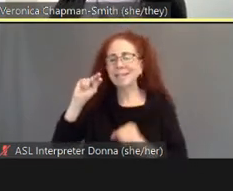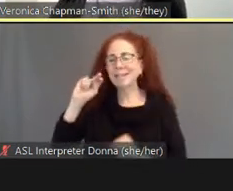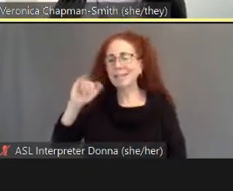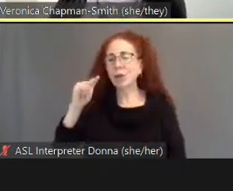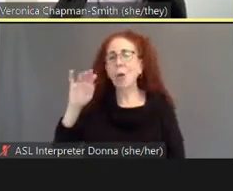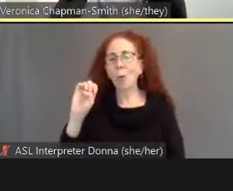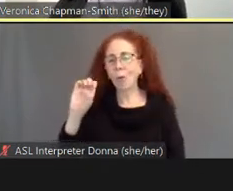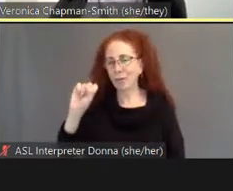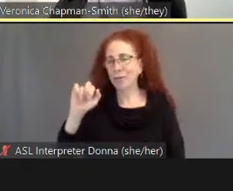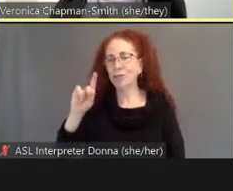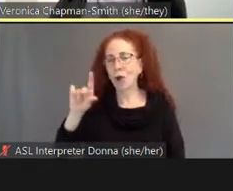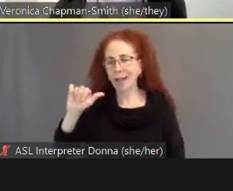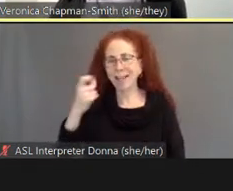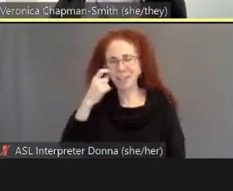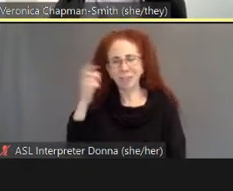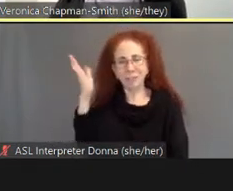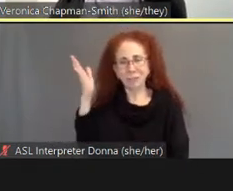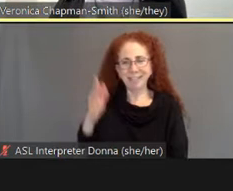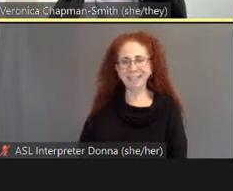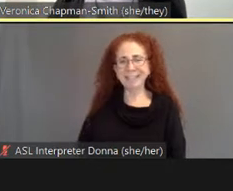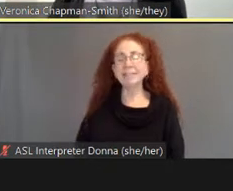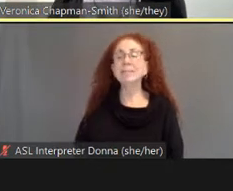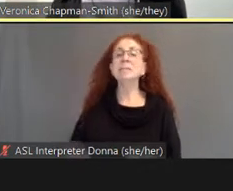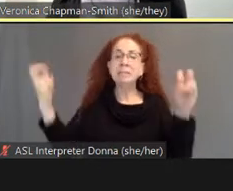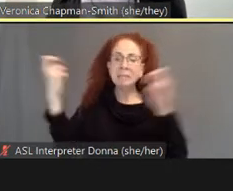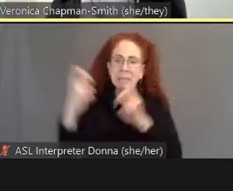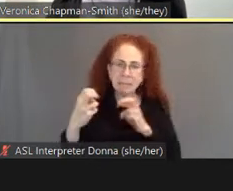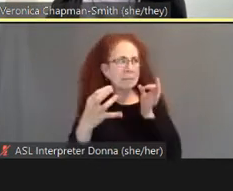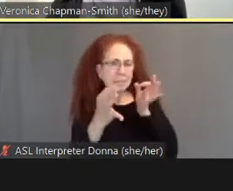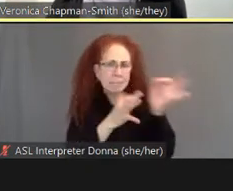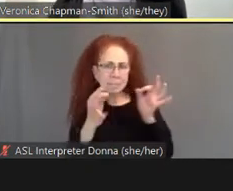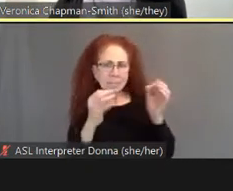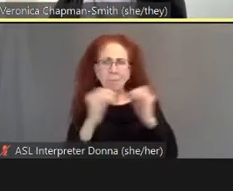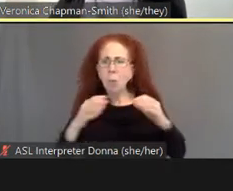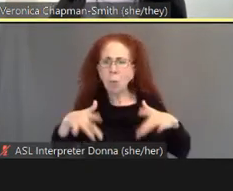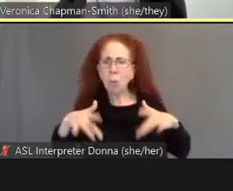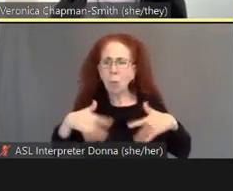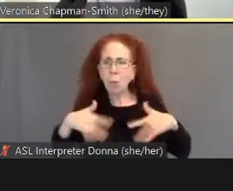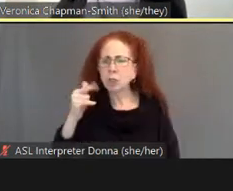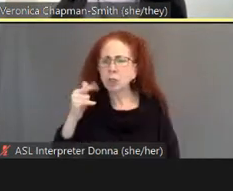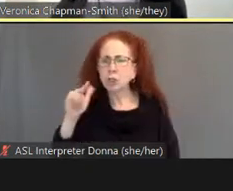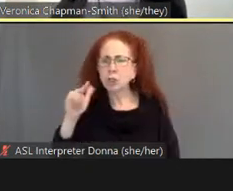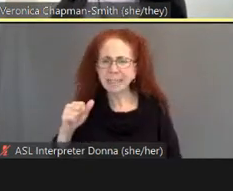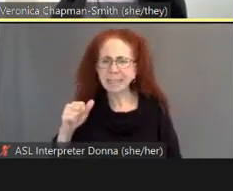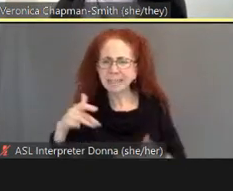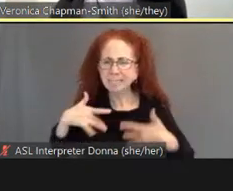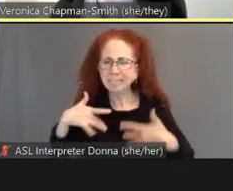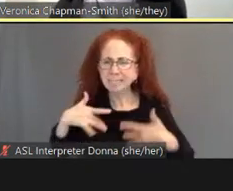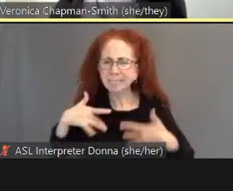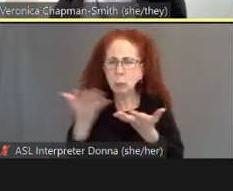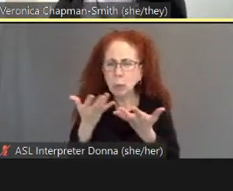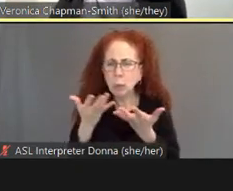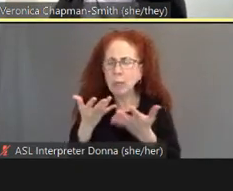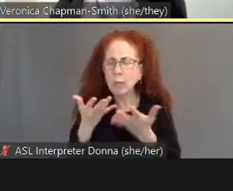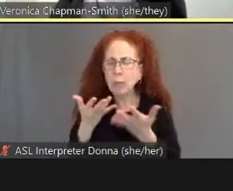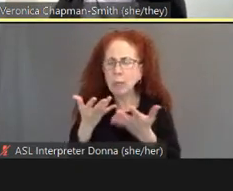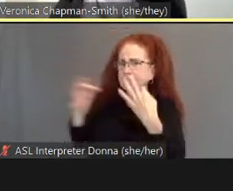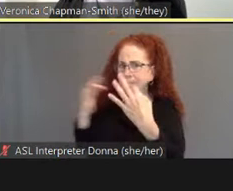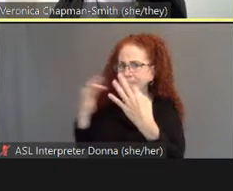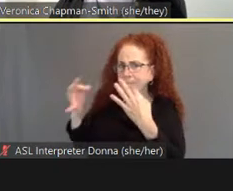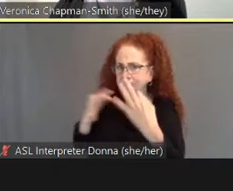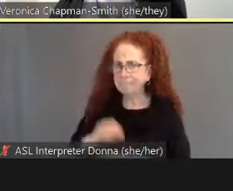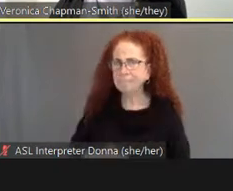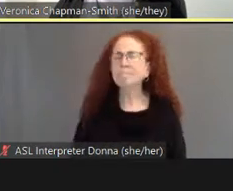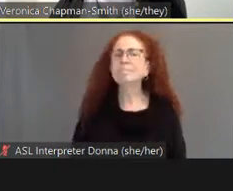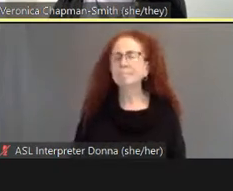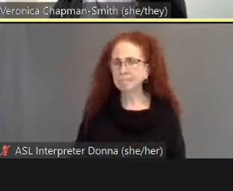just heard from, to learn a little bit more about like the logistical lift of audio description practice, and for Stephen and